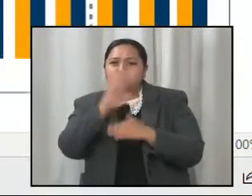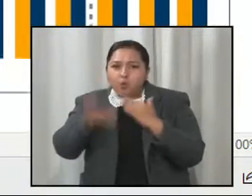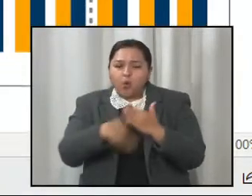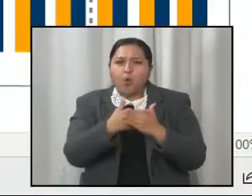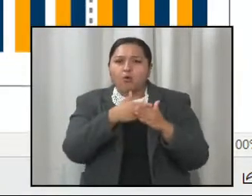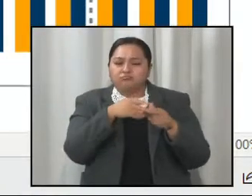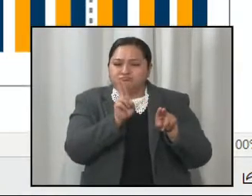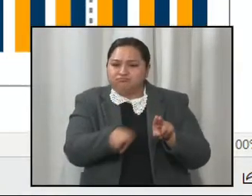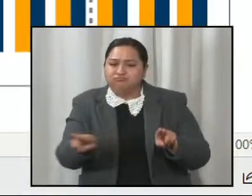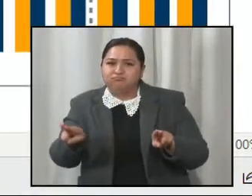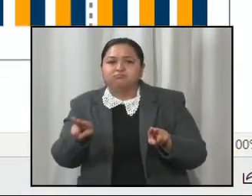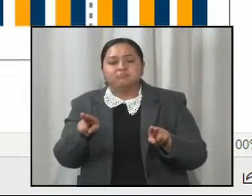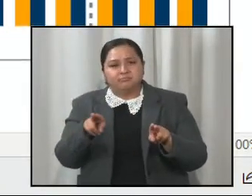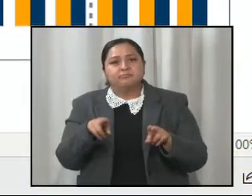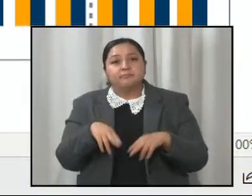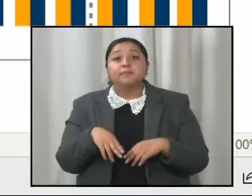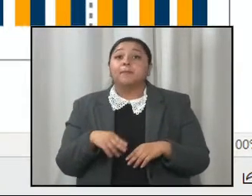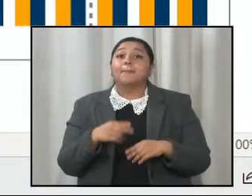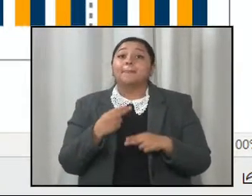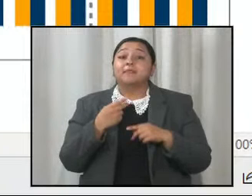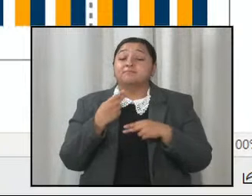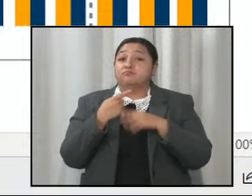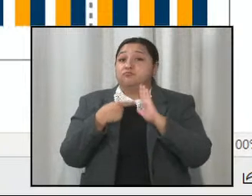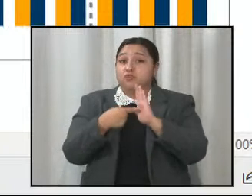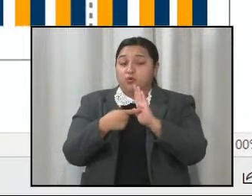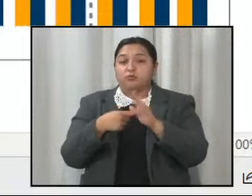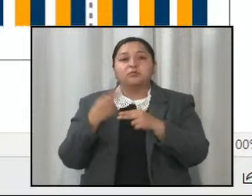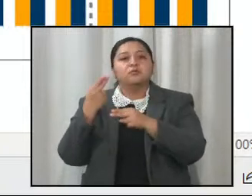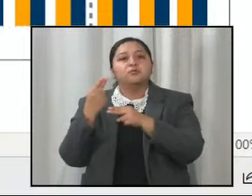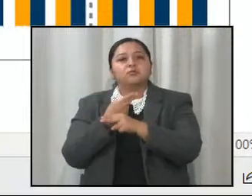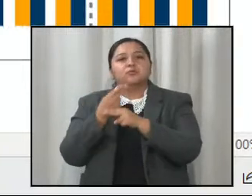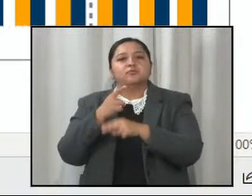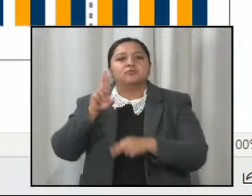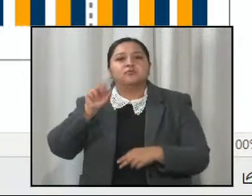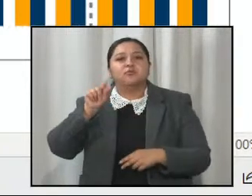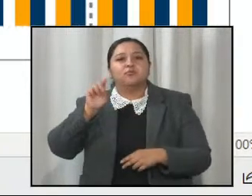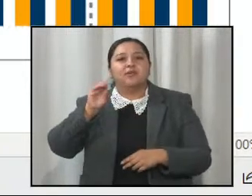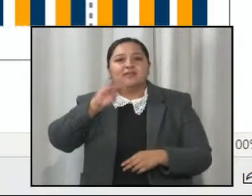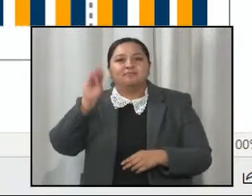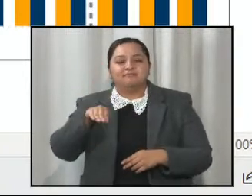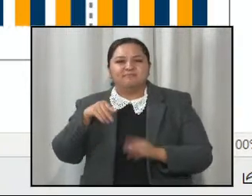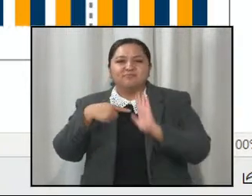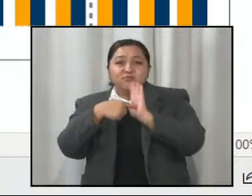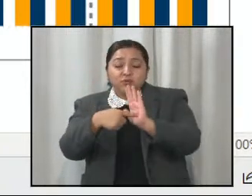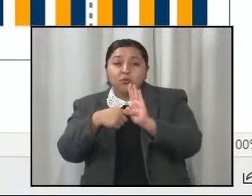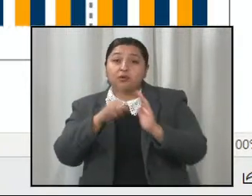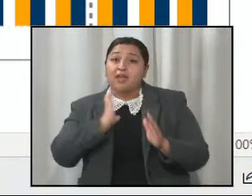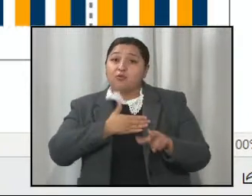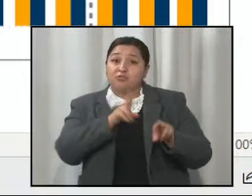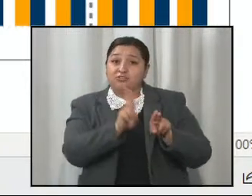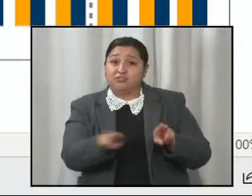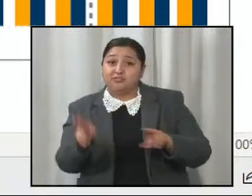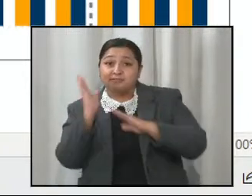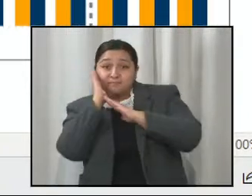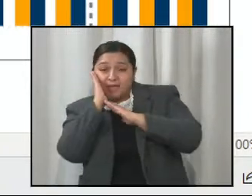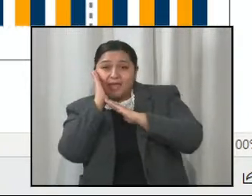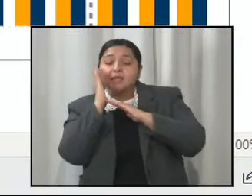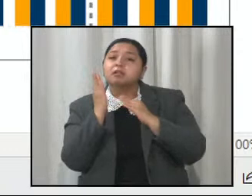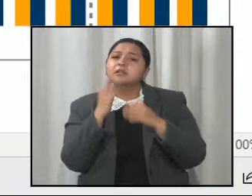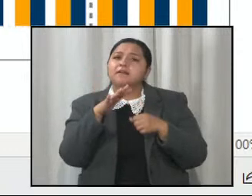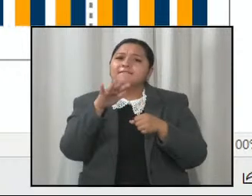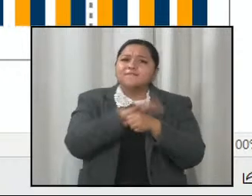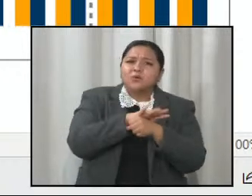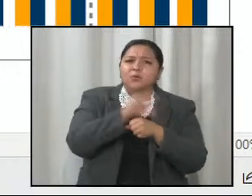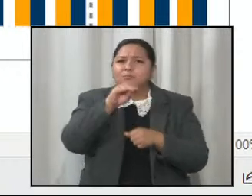available. We show a utilization rate here which demonstrates how full our shelters are at any given point.